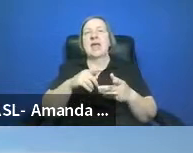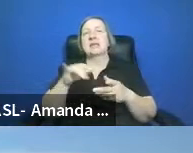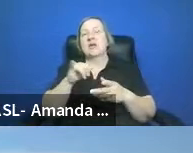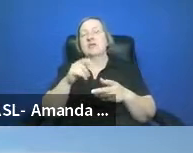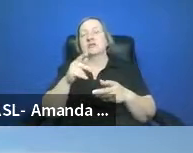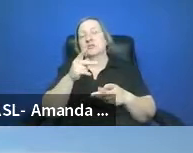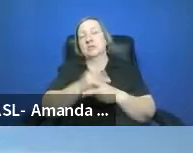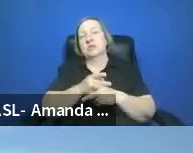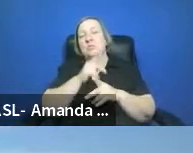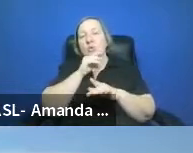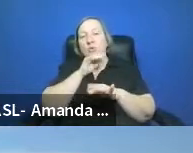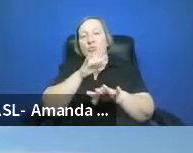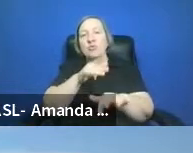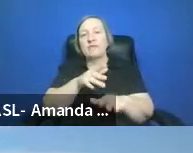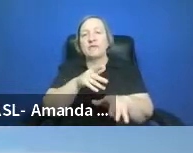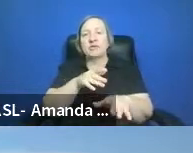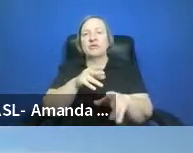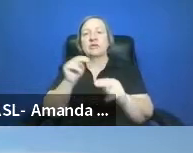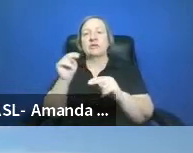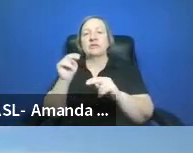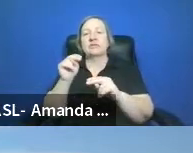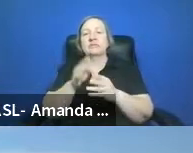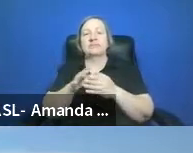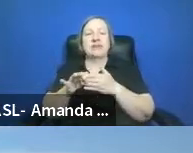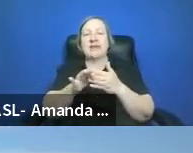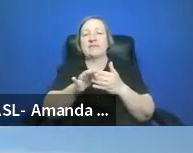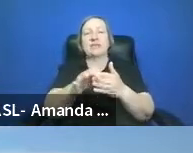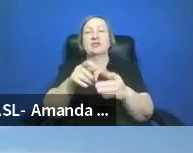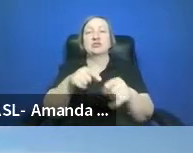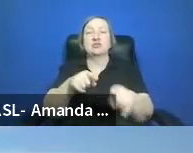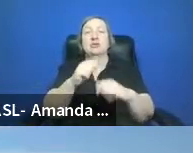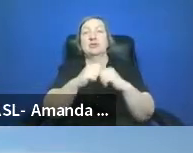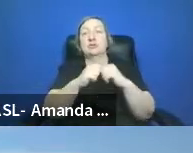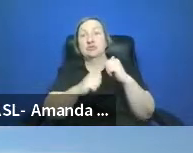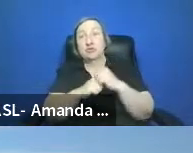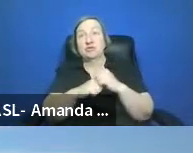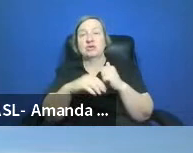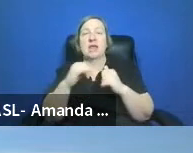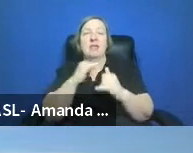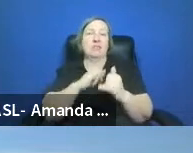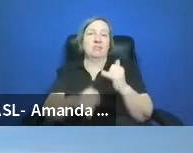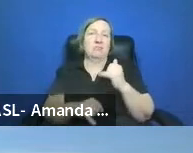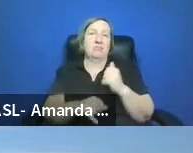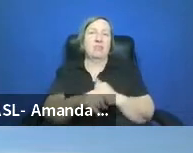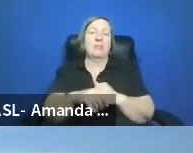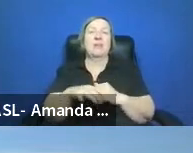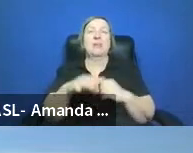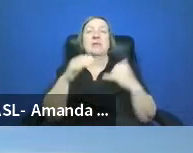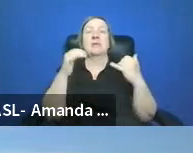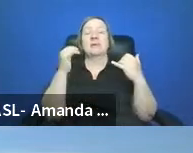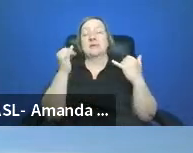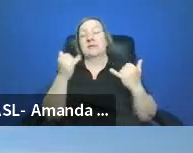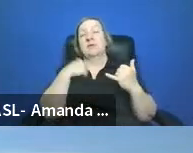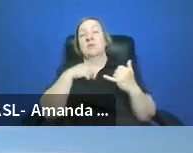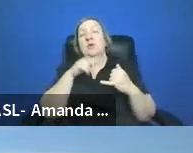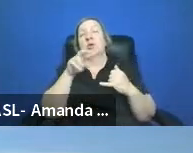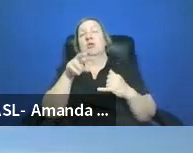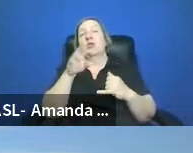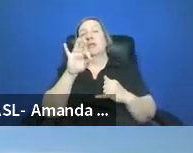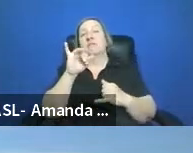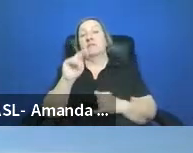channels either during construction and the final configuration. In this case, we're looking at a fin-back